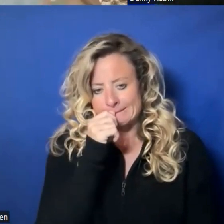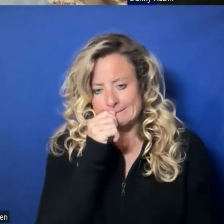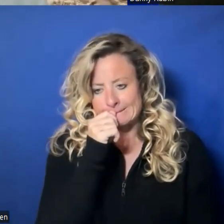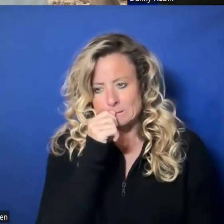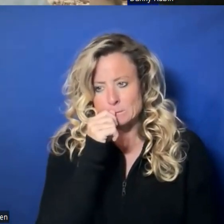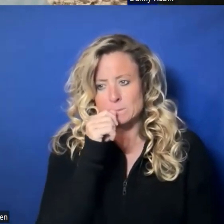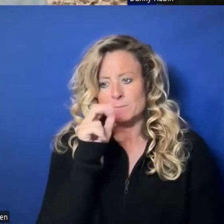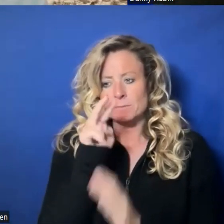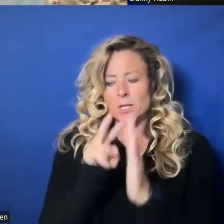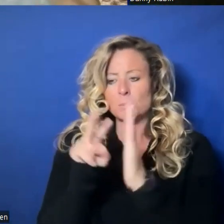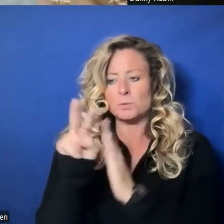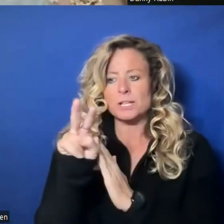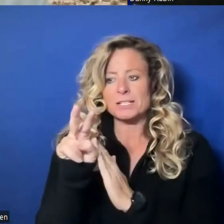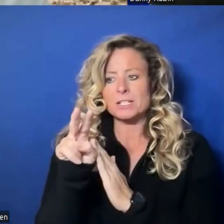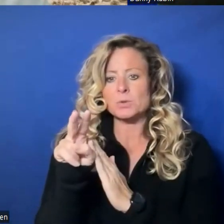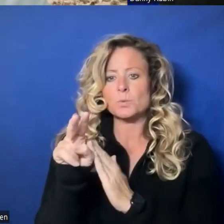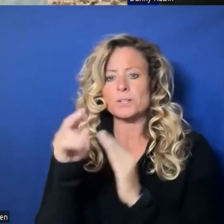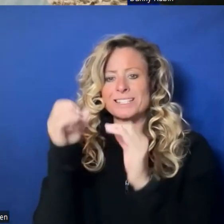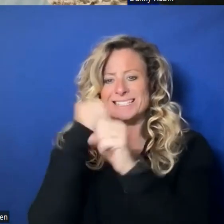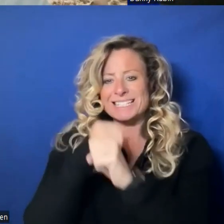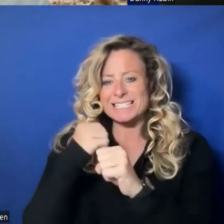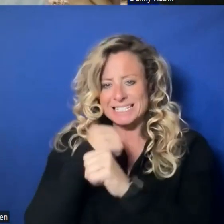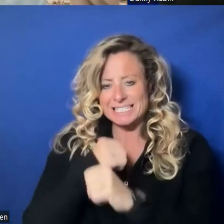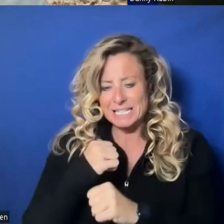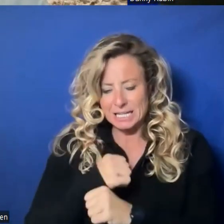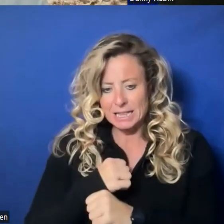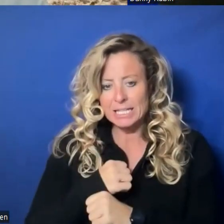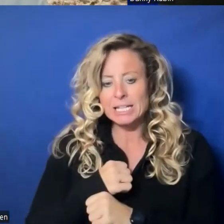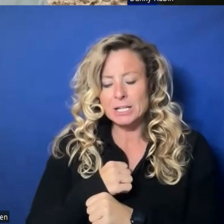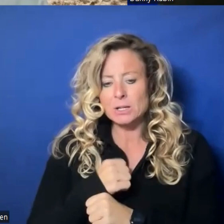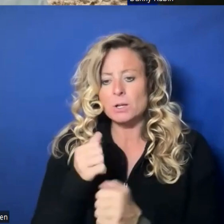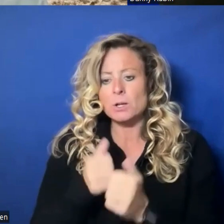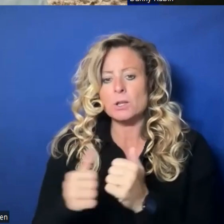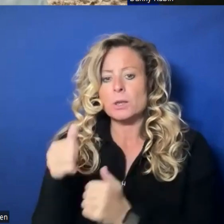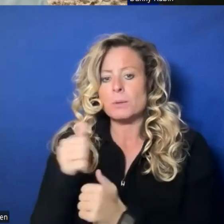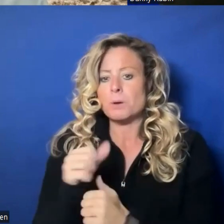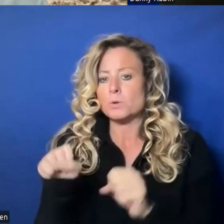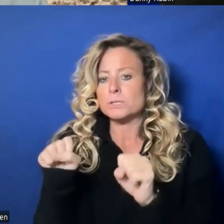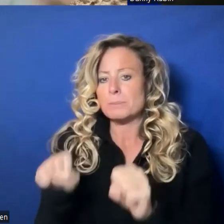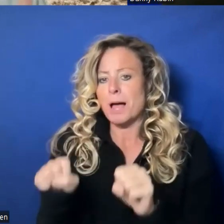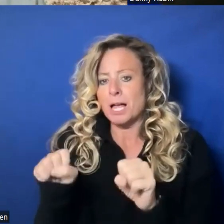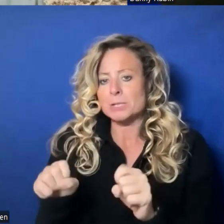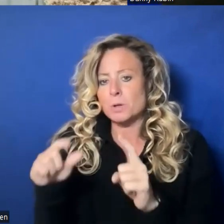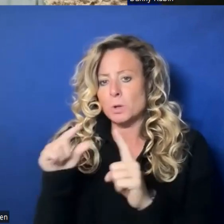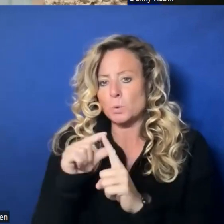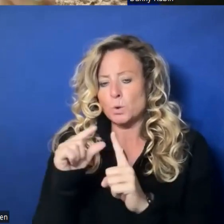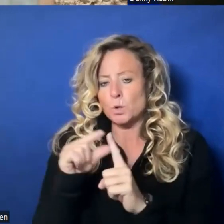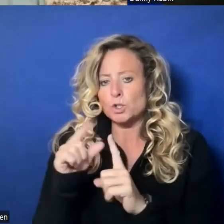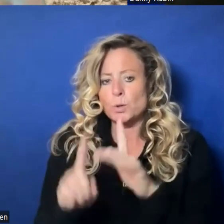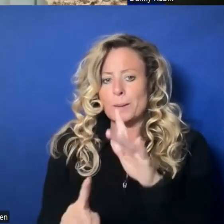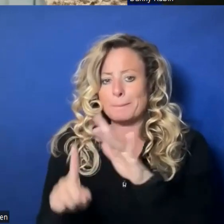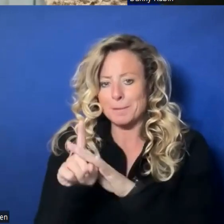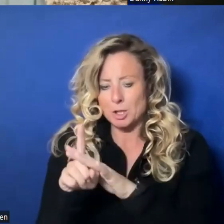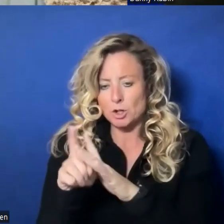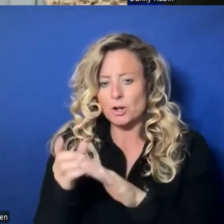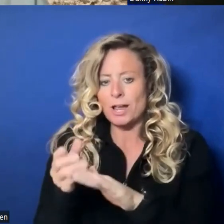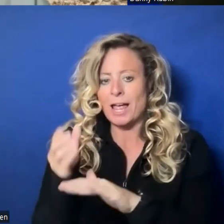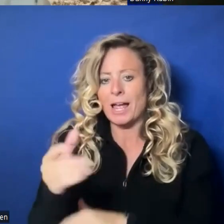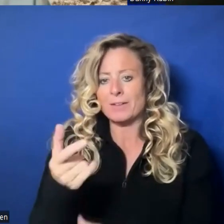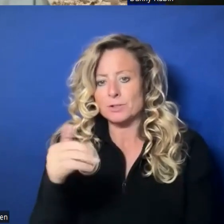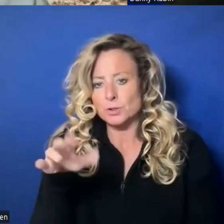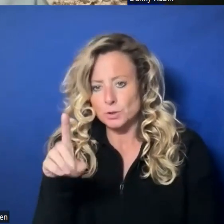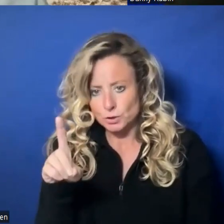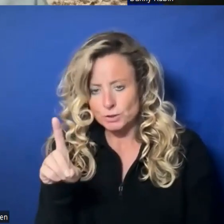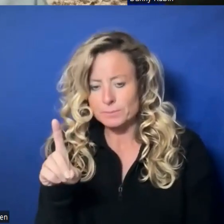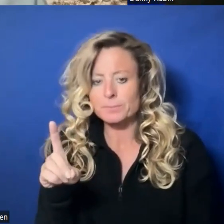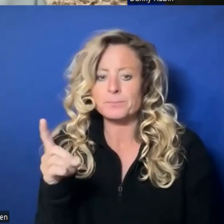anticipate what is statistically is the most probable word to appear after good. Of